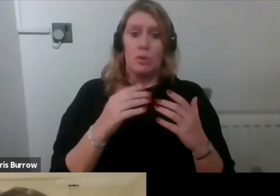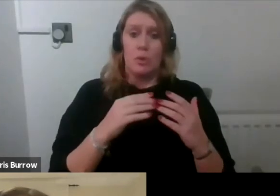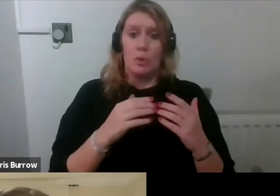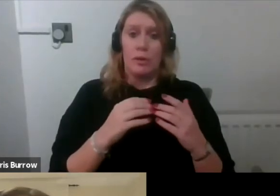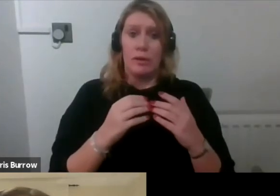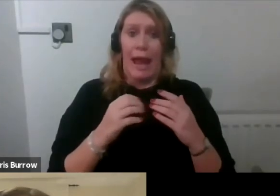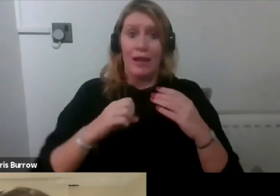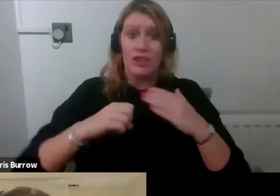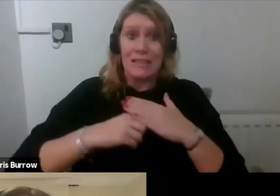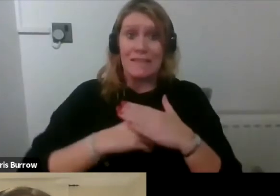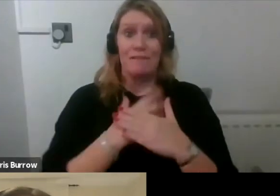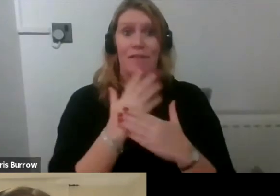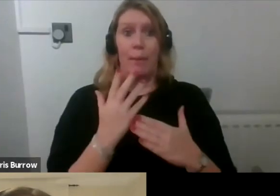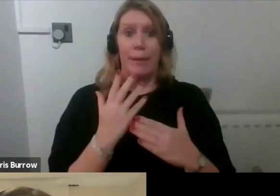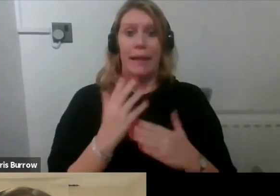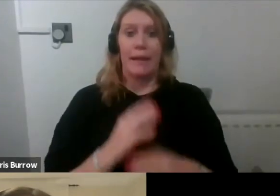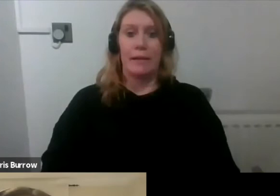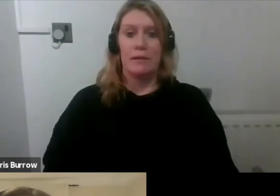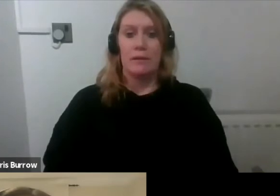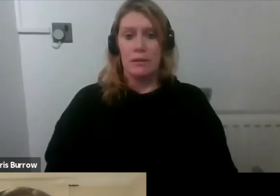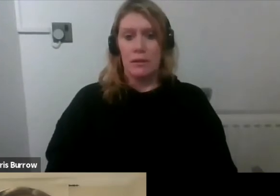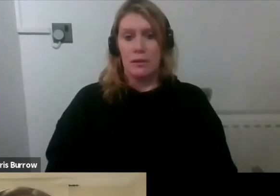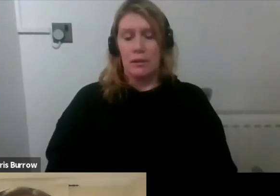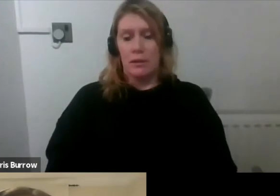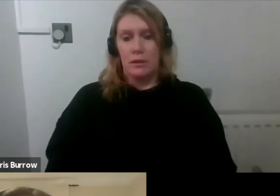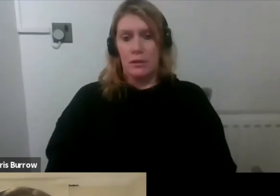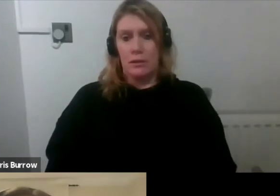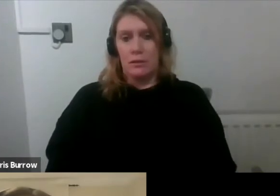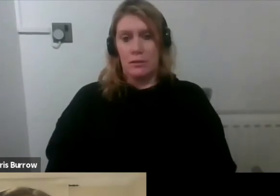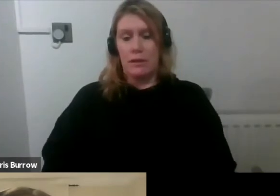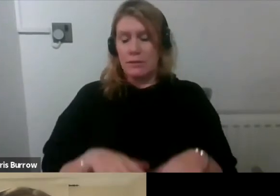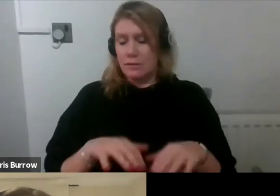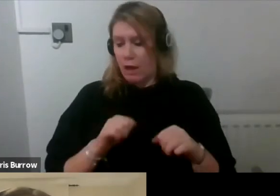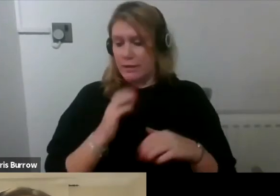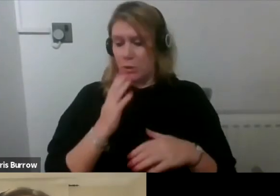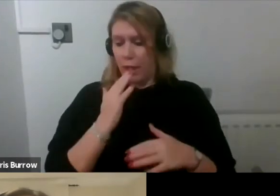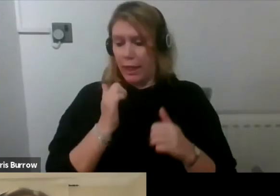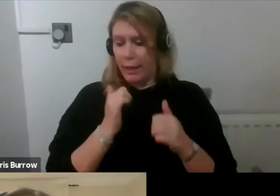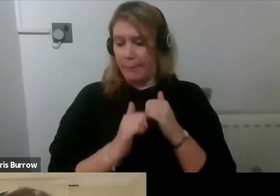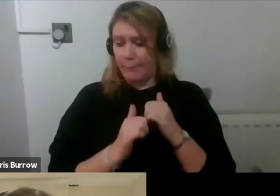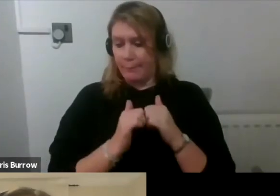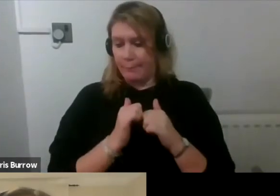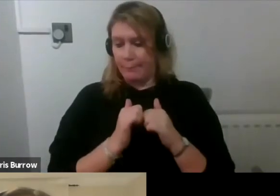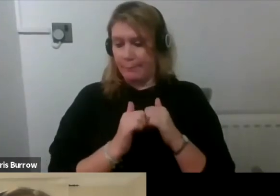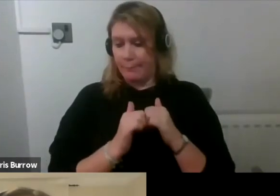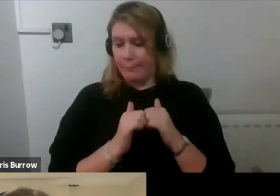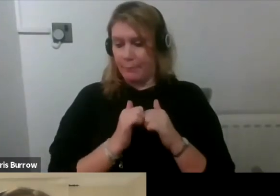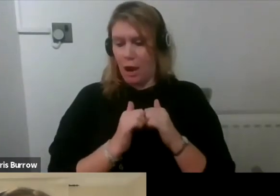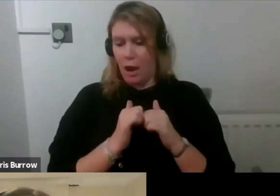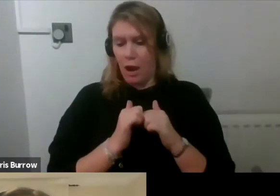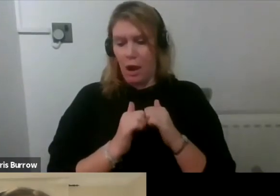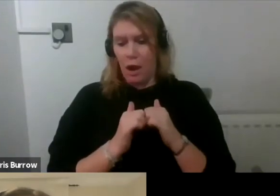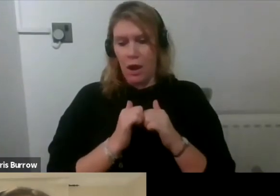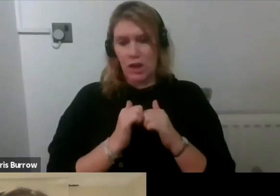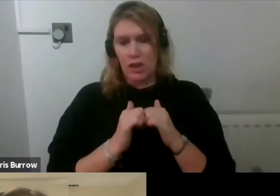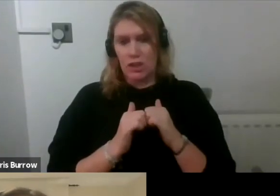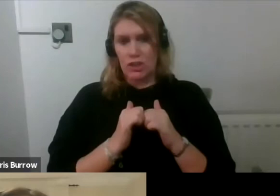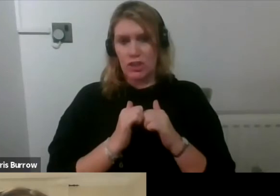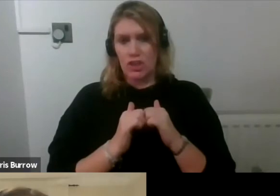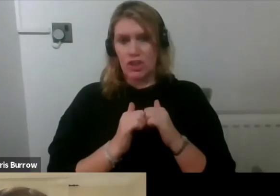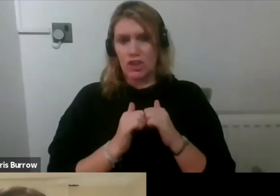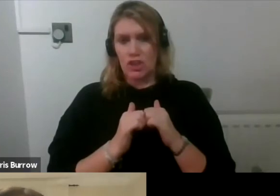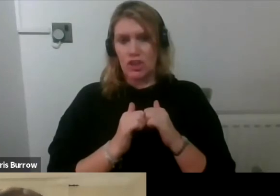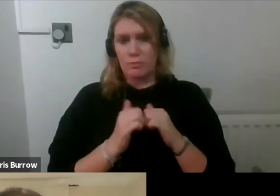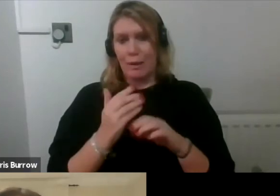we started in March 20. Yeah, we started about sort of